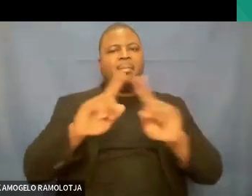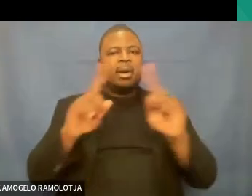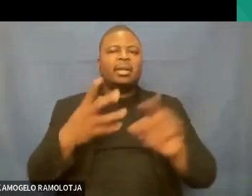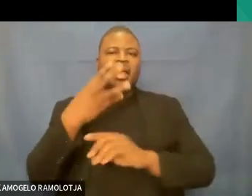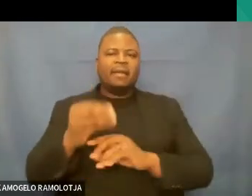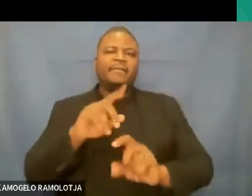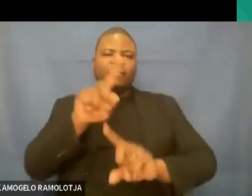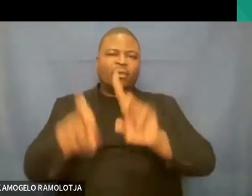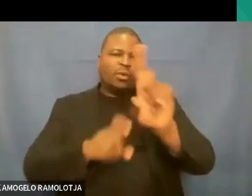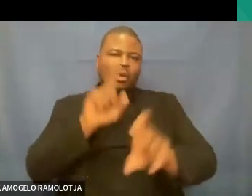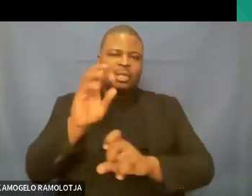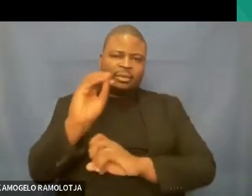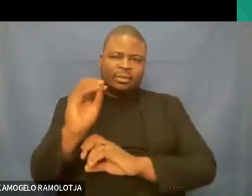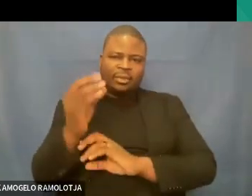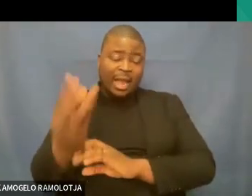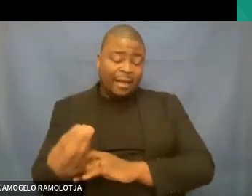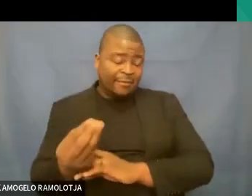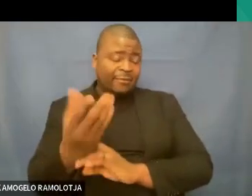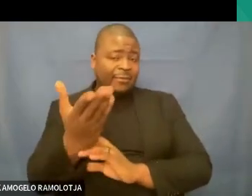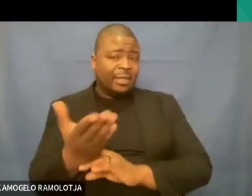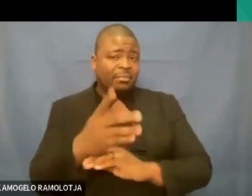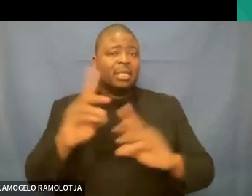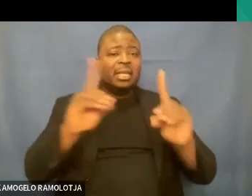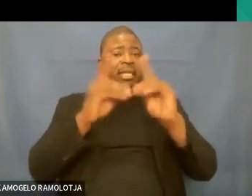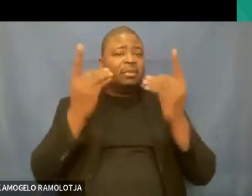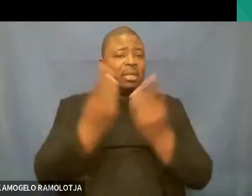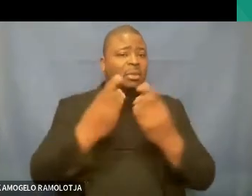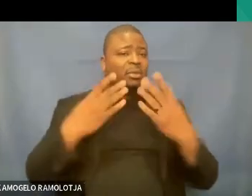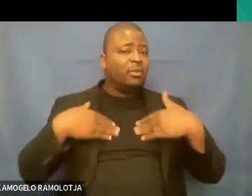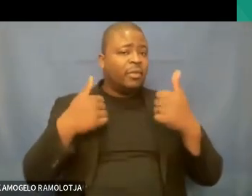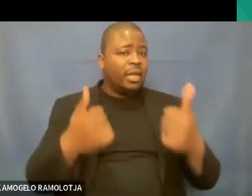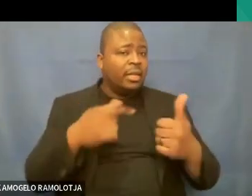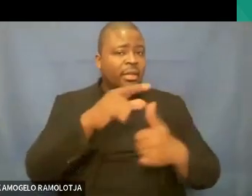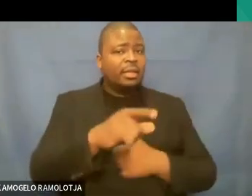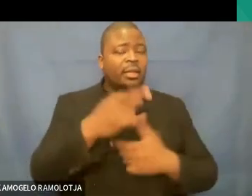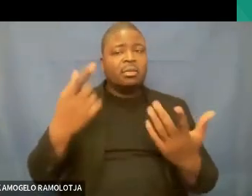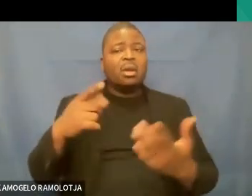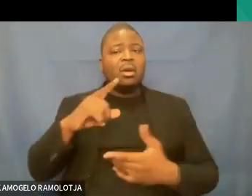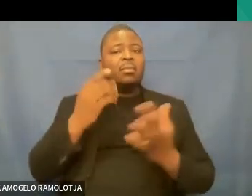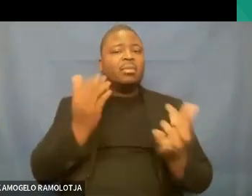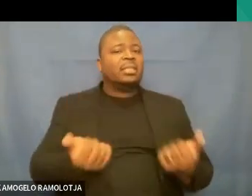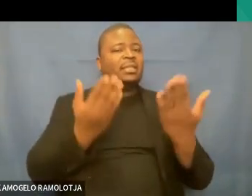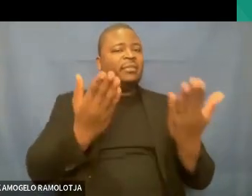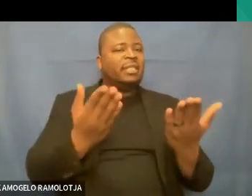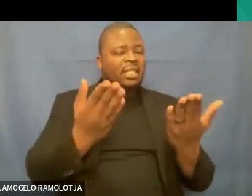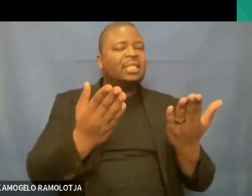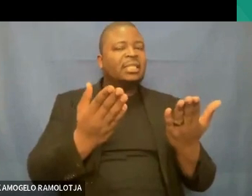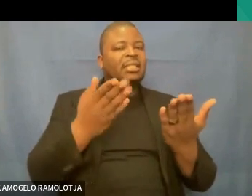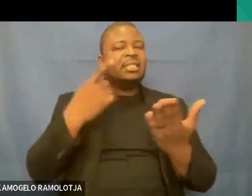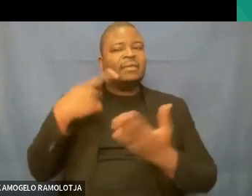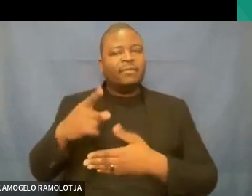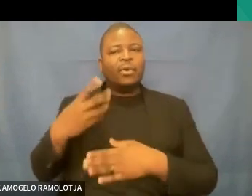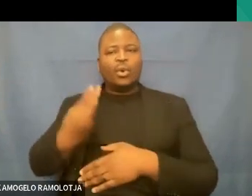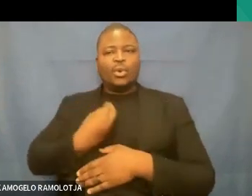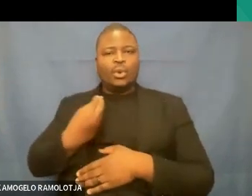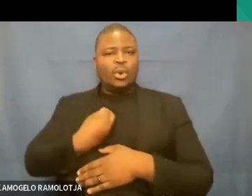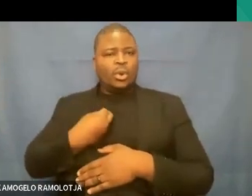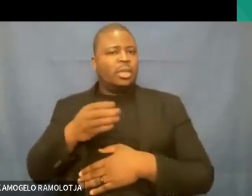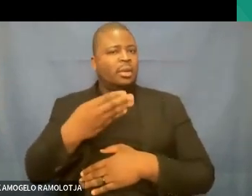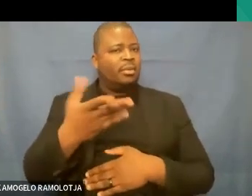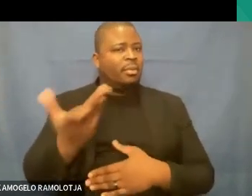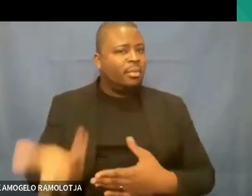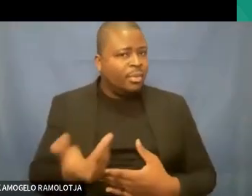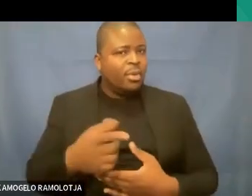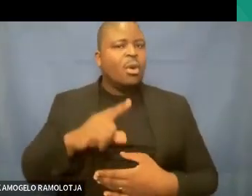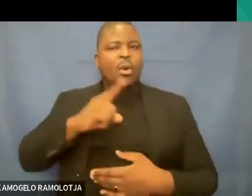questions. To the Department of Health, where's the investment in youth-friendly services? Why are nurses still turning away young